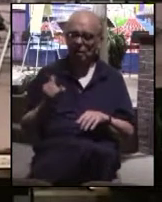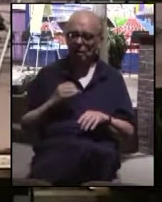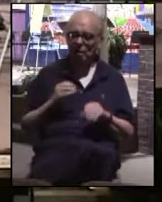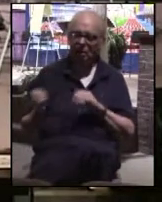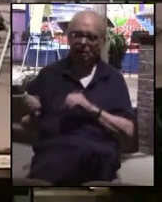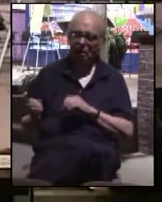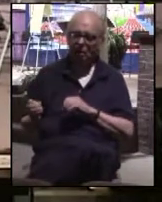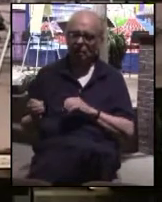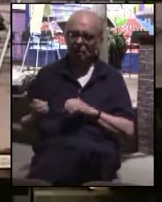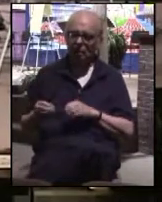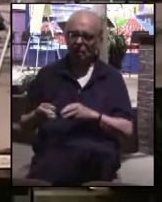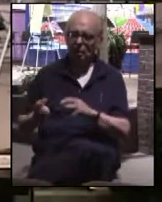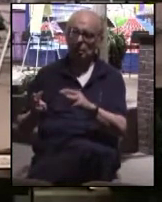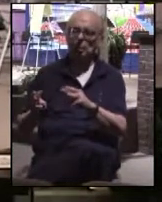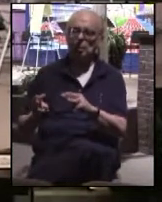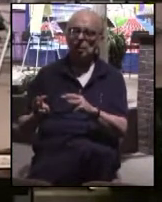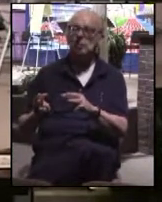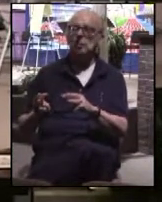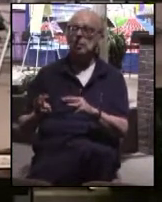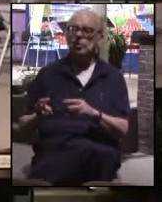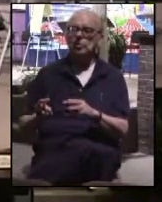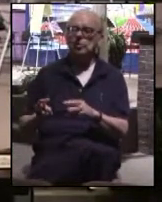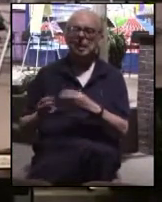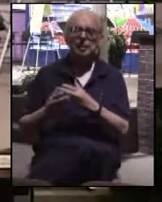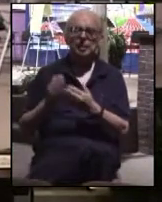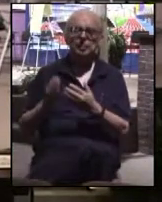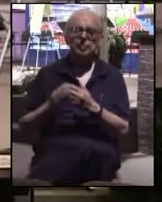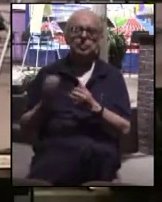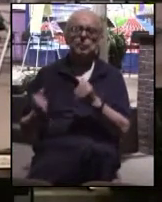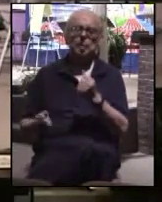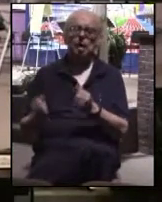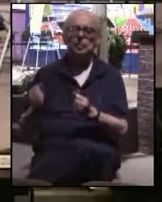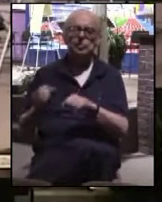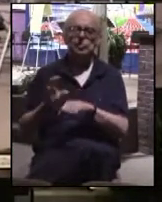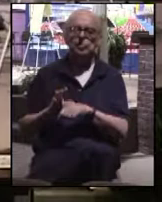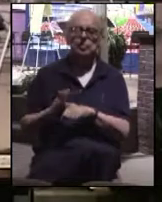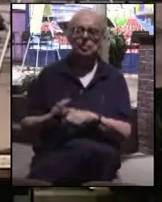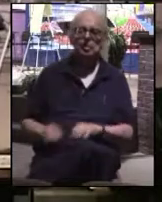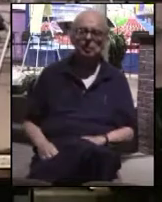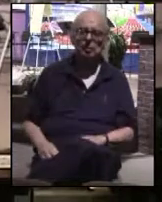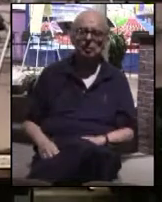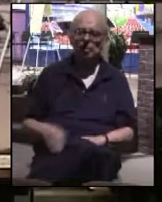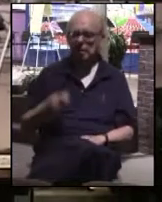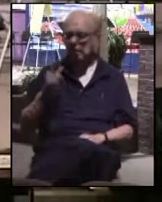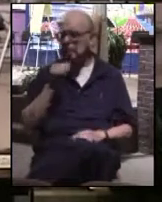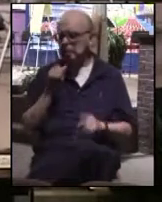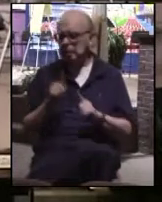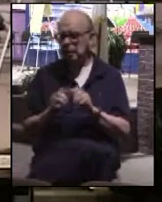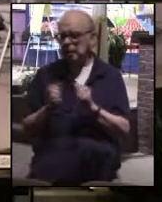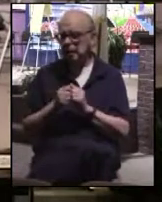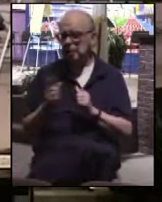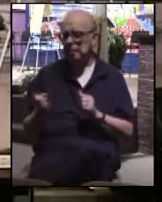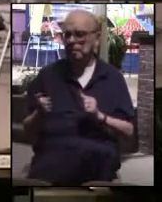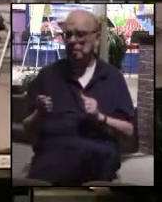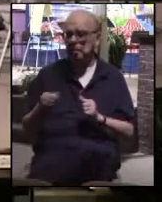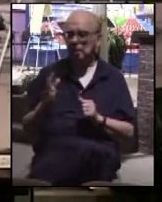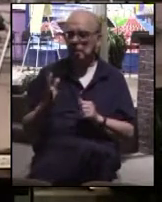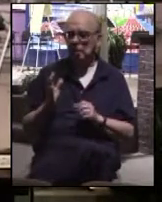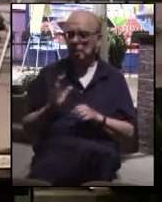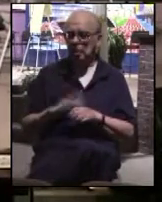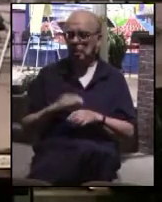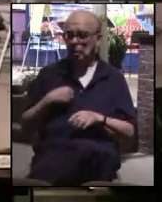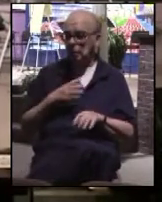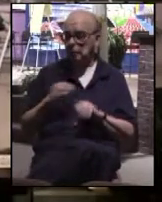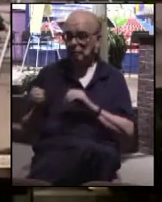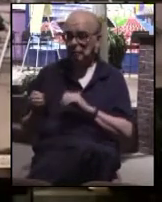too far away to conveniently drive to your church i disagree with that one because god may cause me